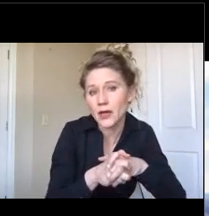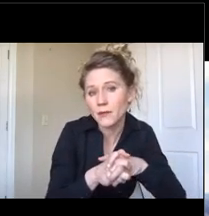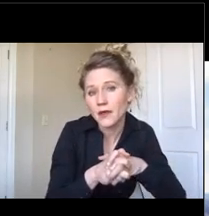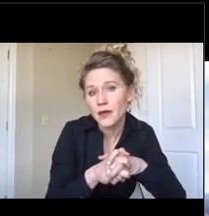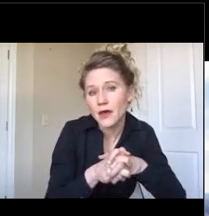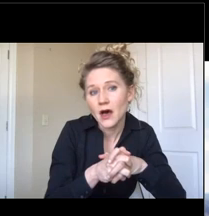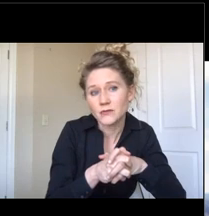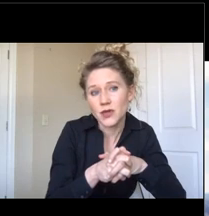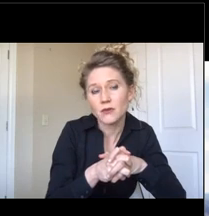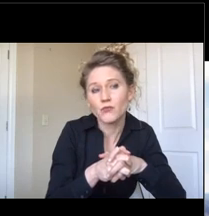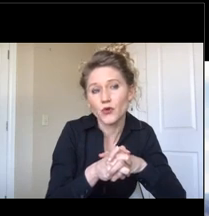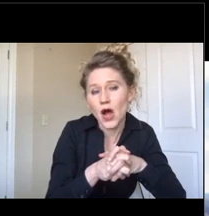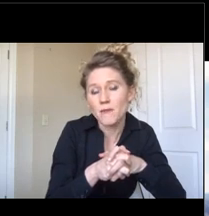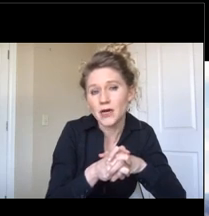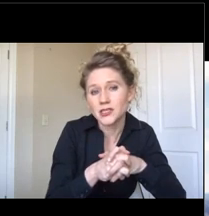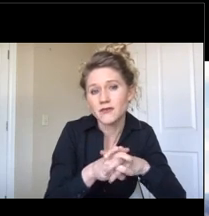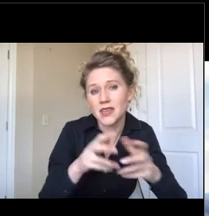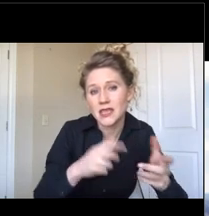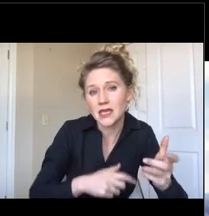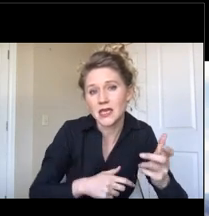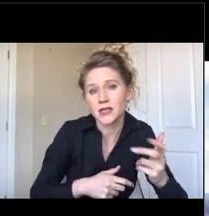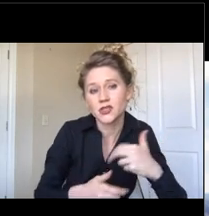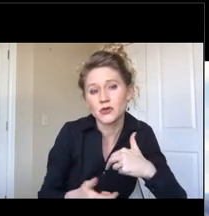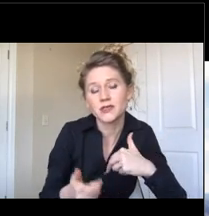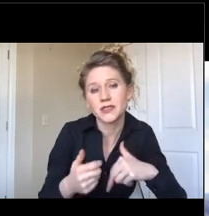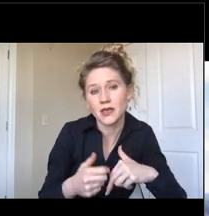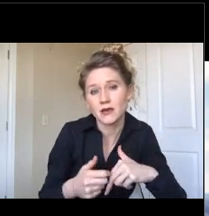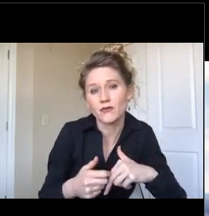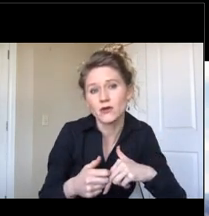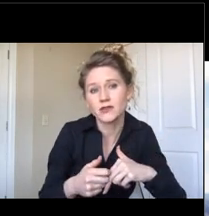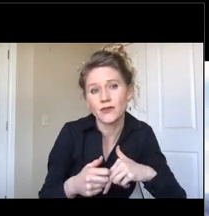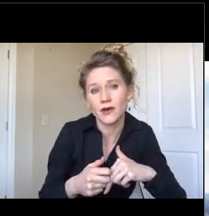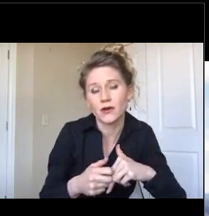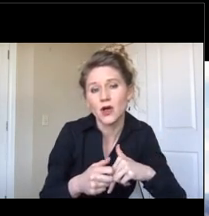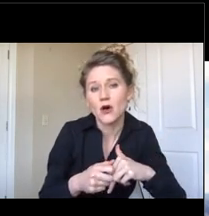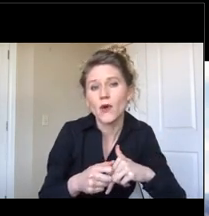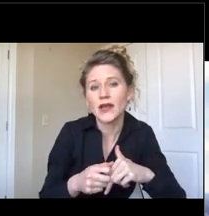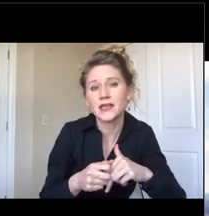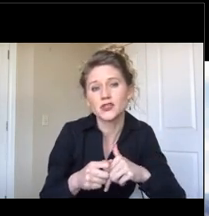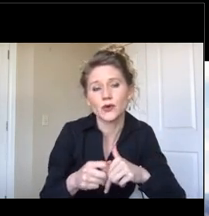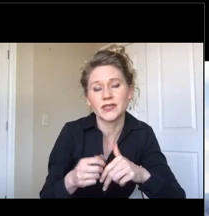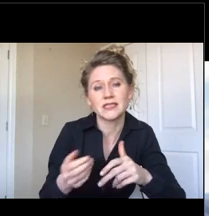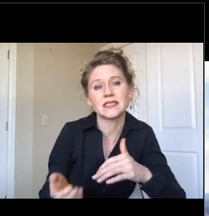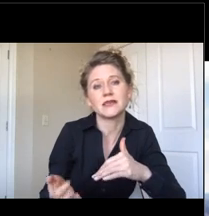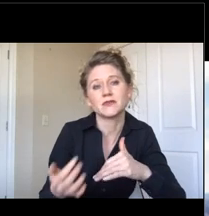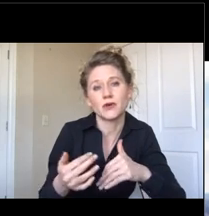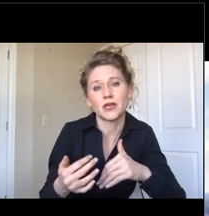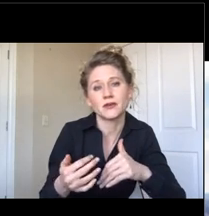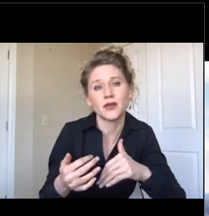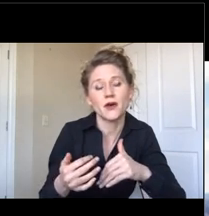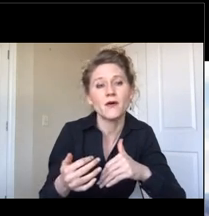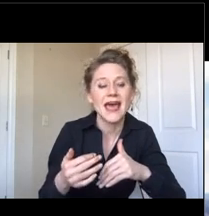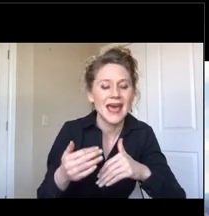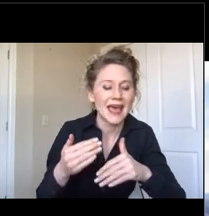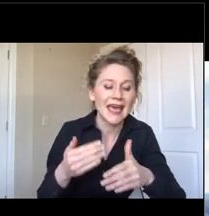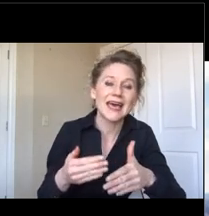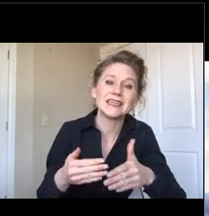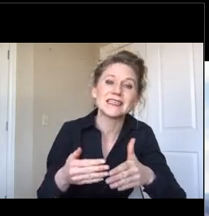preservation program. So he brought much of the thinking to the city of Roseville when he joined the team 20 years